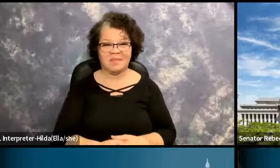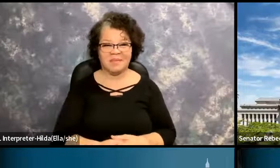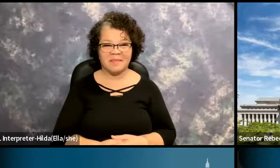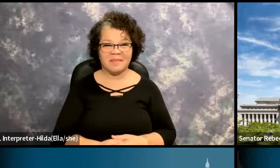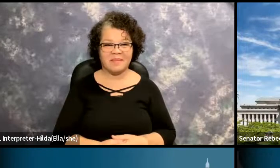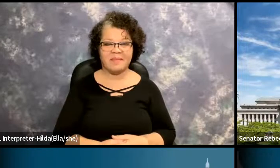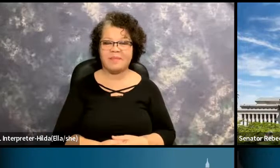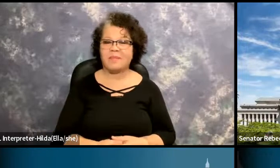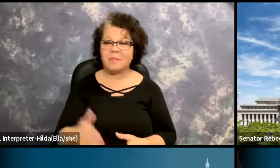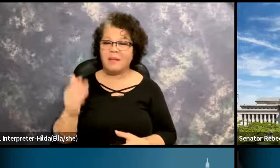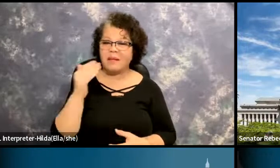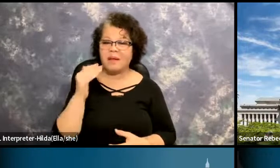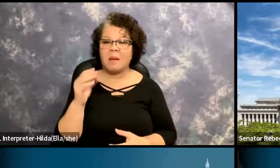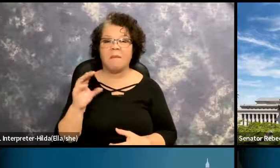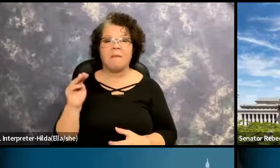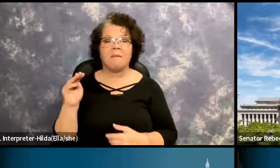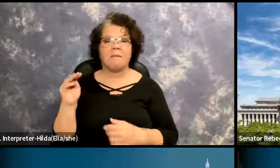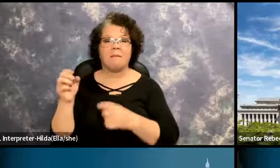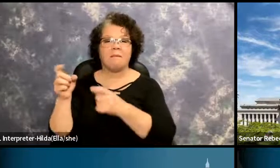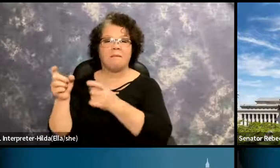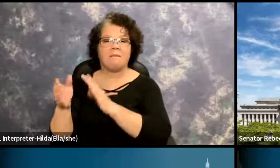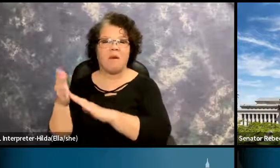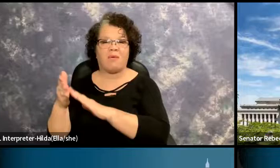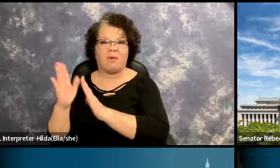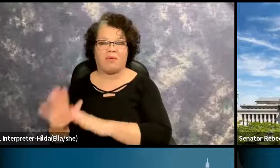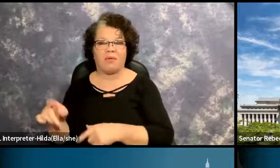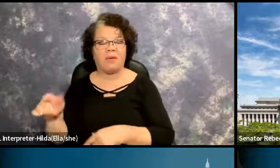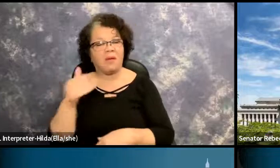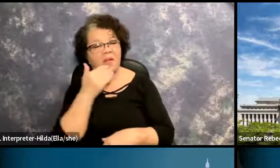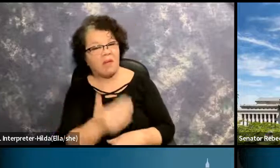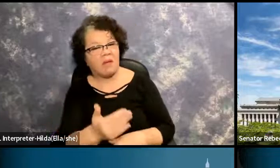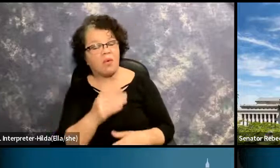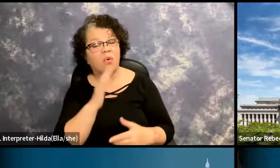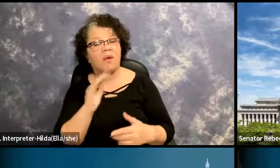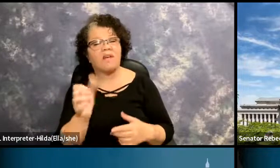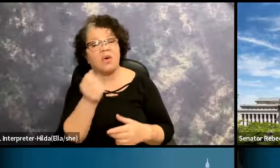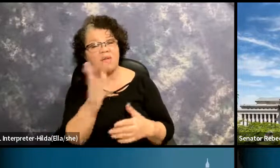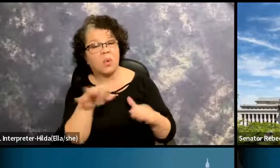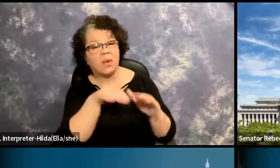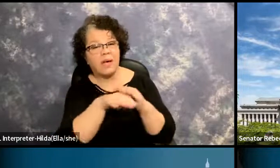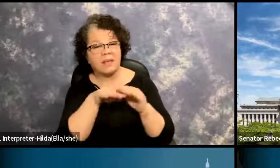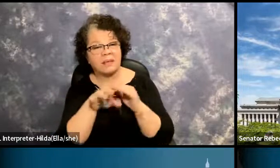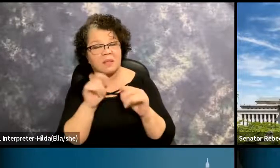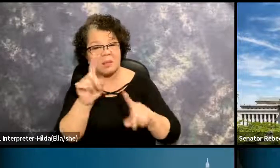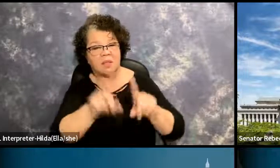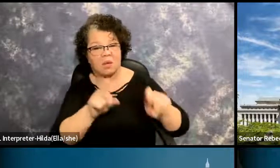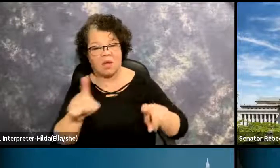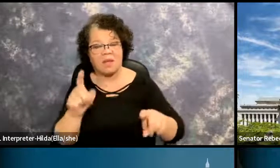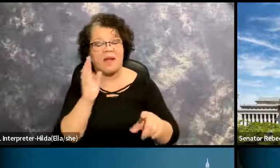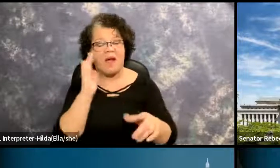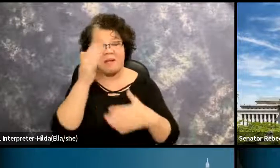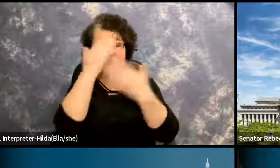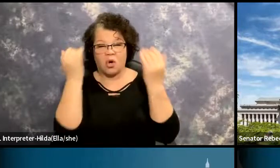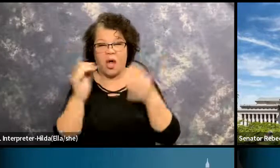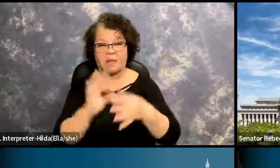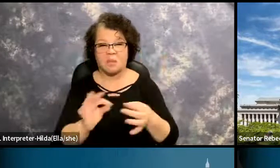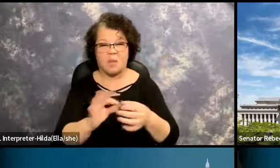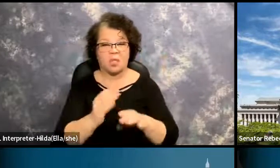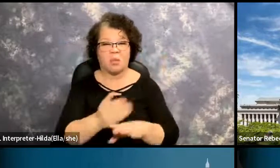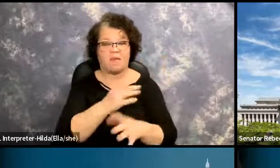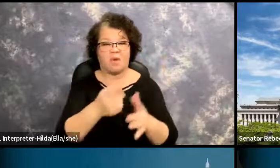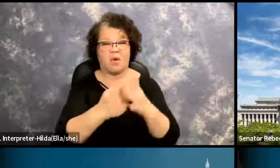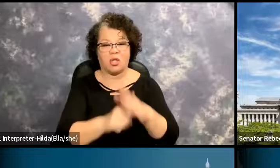Thank you all for those opening remarks. A couple accessibility items that I forgot to mention at the start of this event, so